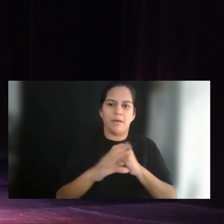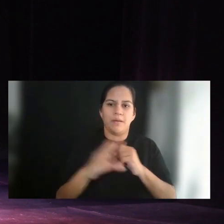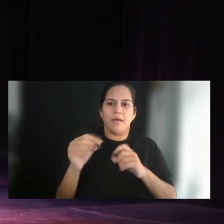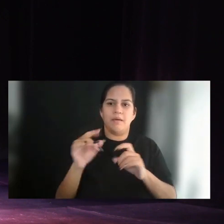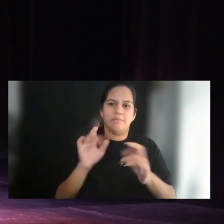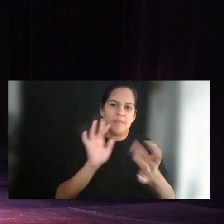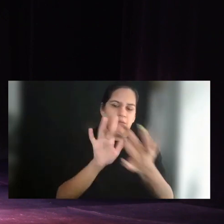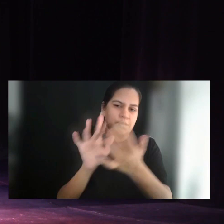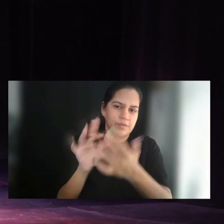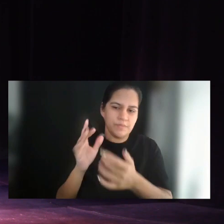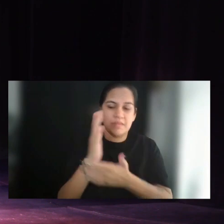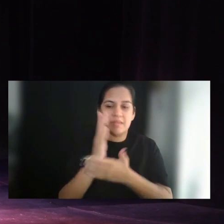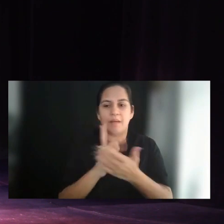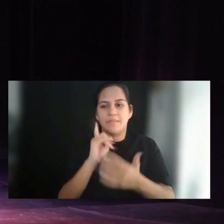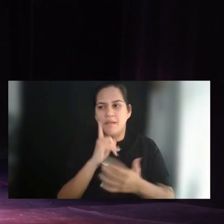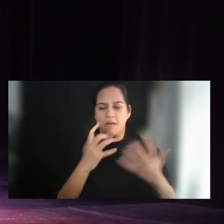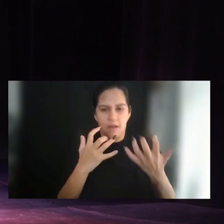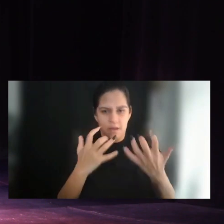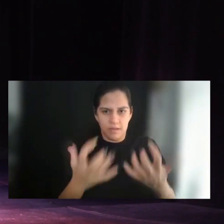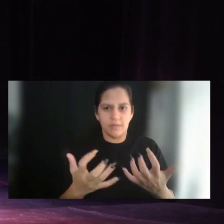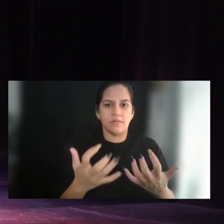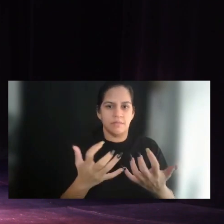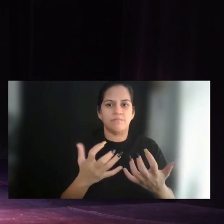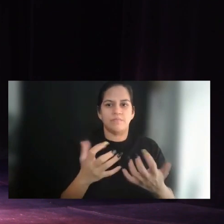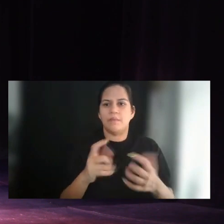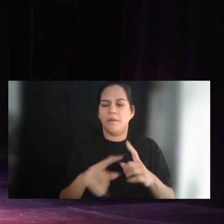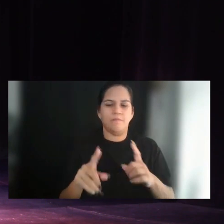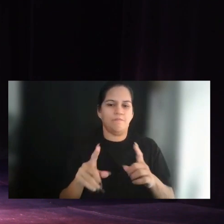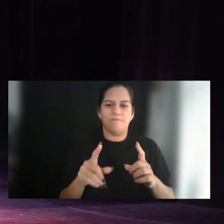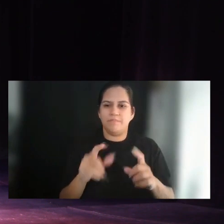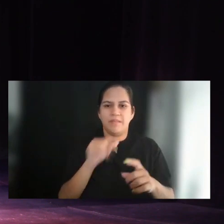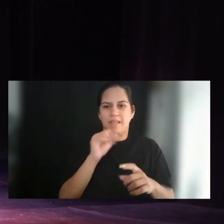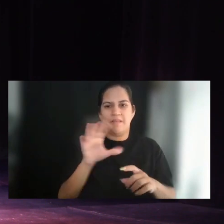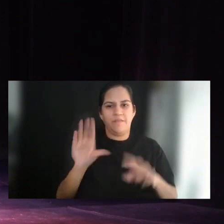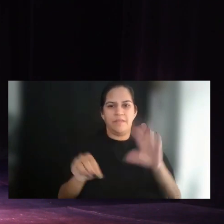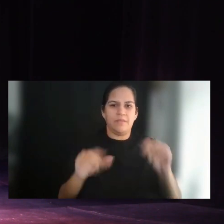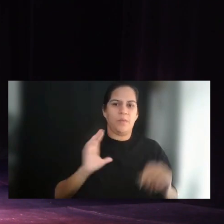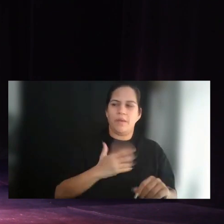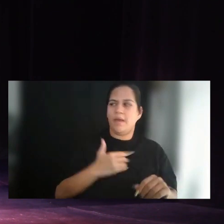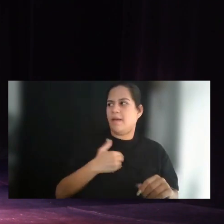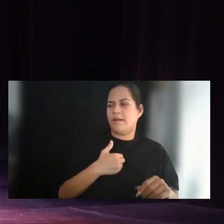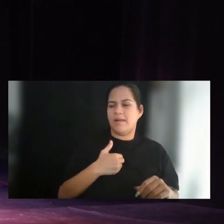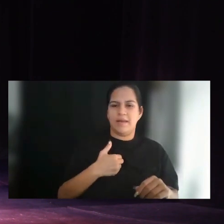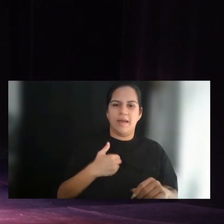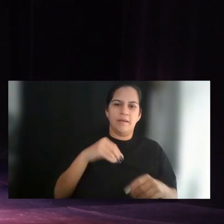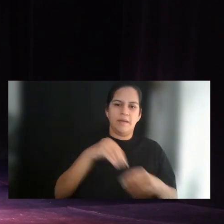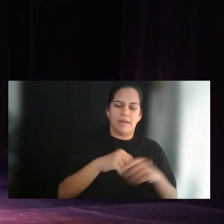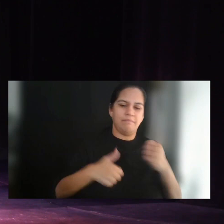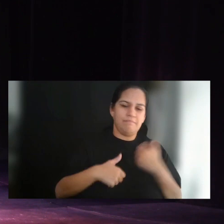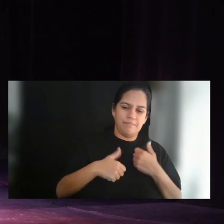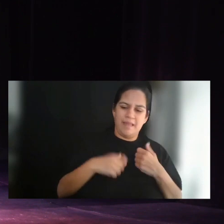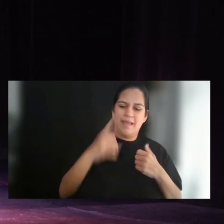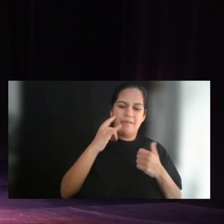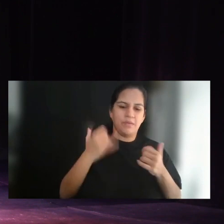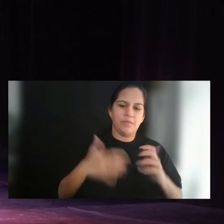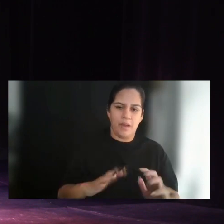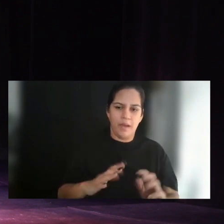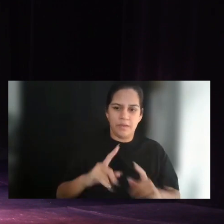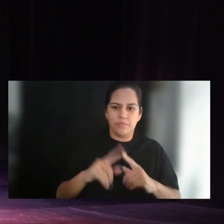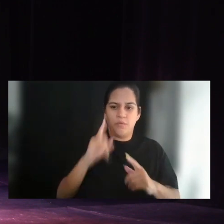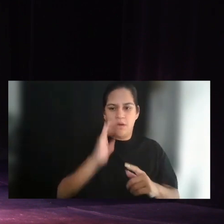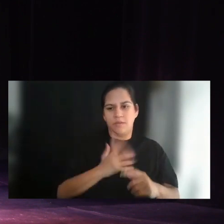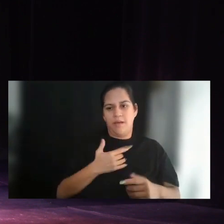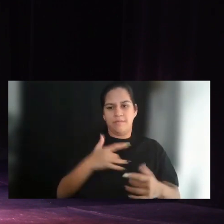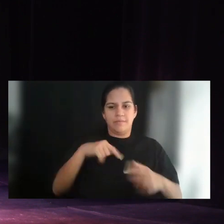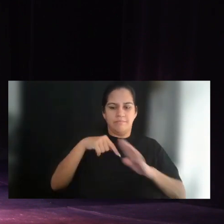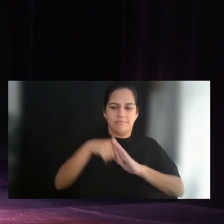at the shows, it was a far cry from the 50-50 that we had in Toronto. And if only there had been a way for us to have a deeper connection with the presenter, we